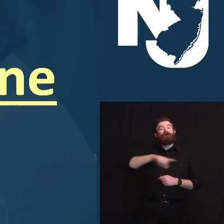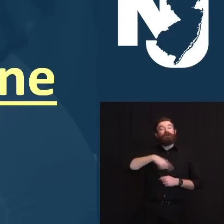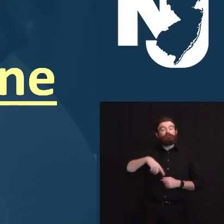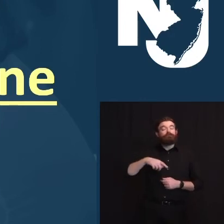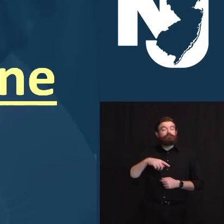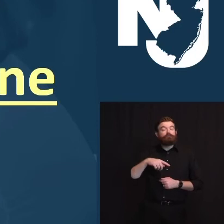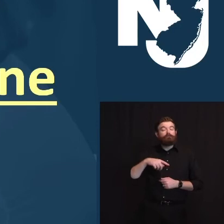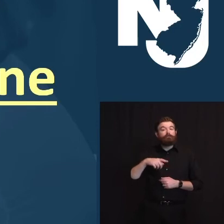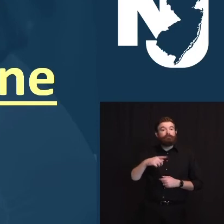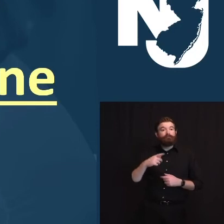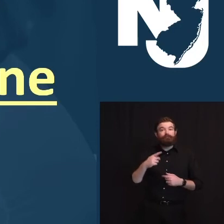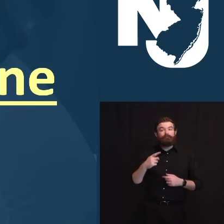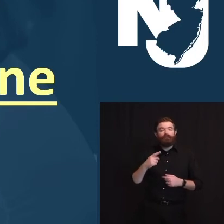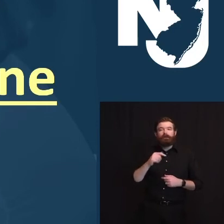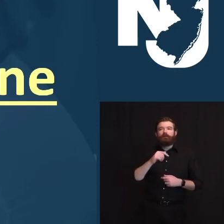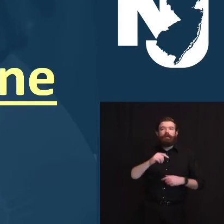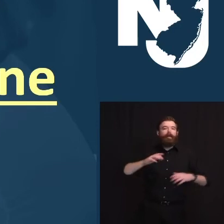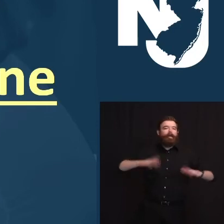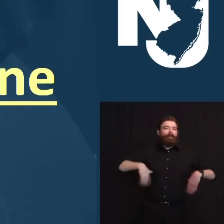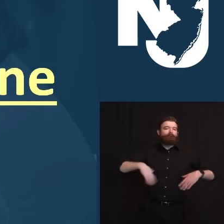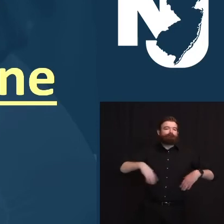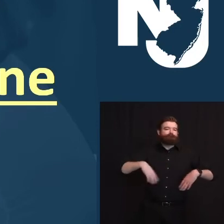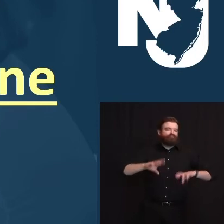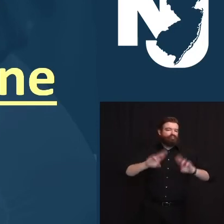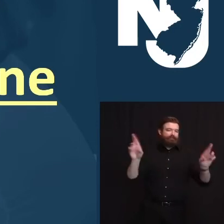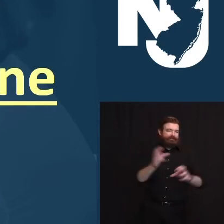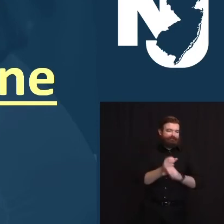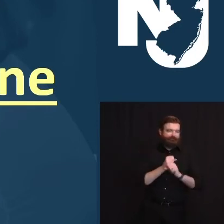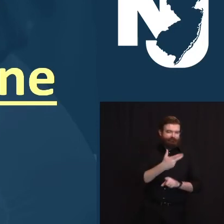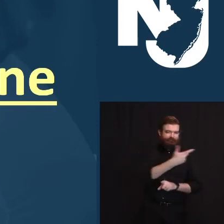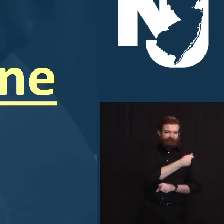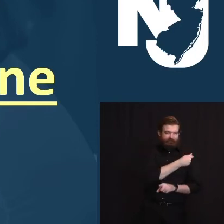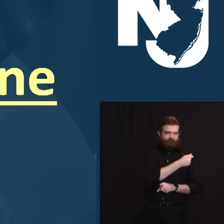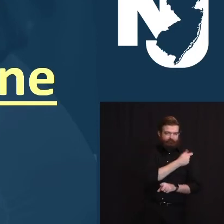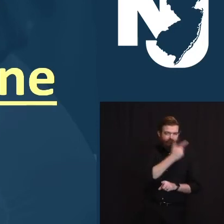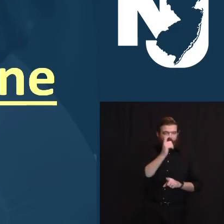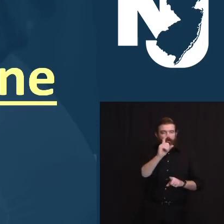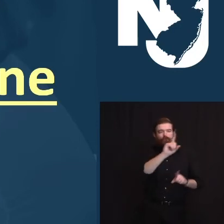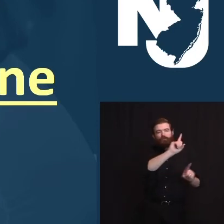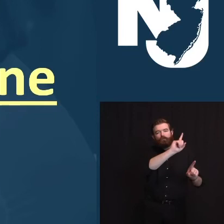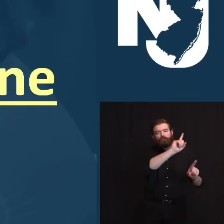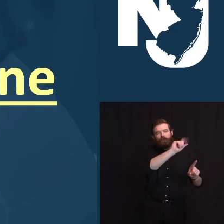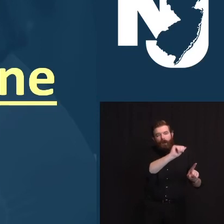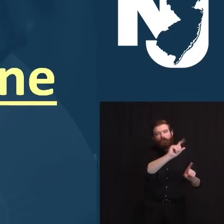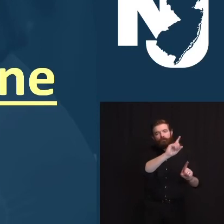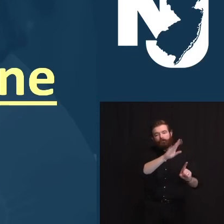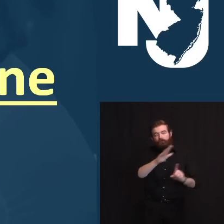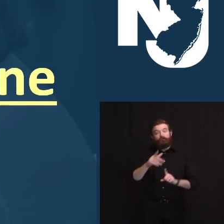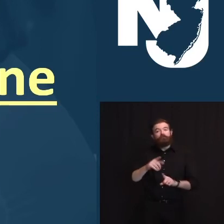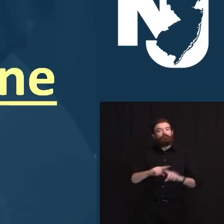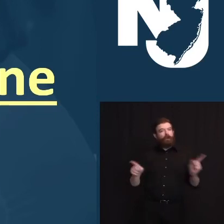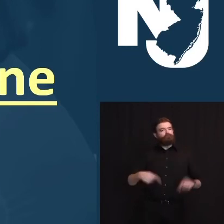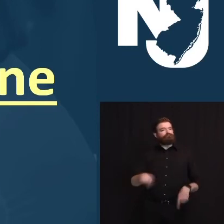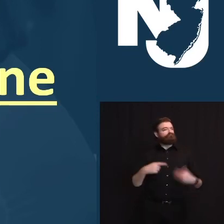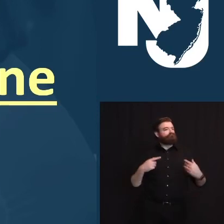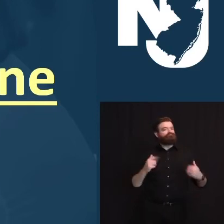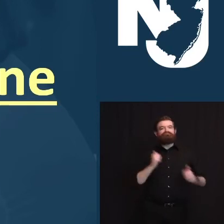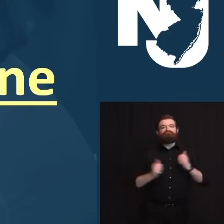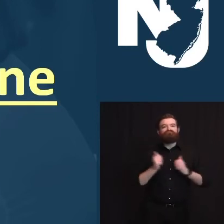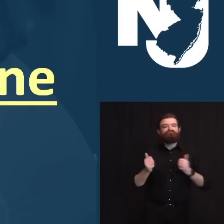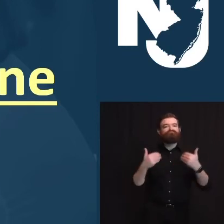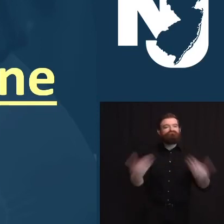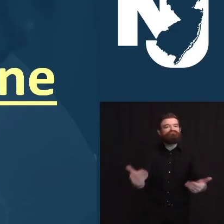to please emphasize patience. I'm going to read a phone number out that won't go live until Monday morning at 8 o'clock. And I suspect, Judy, there will be